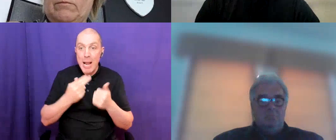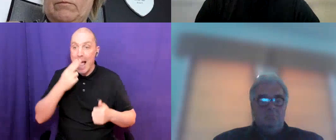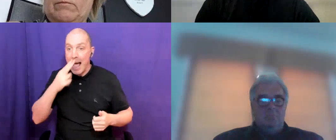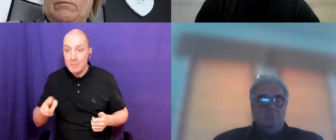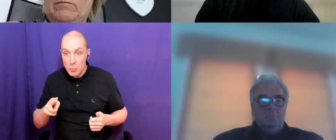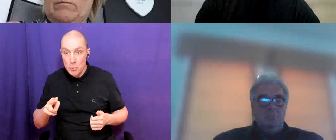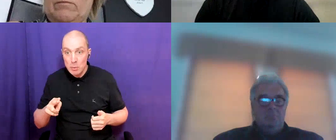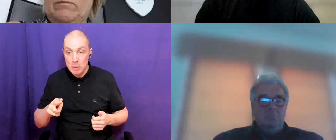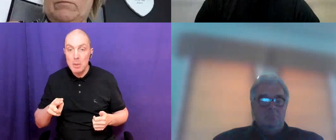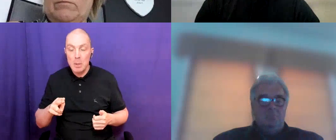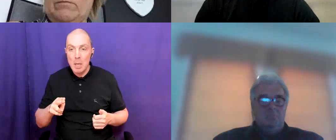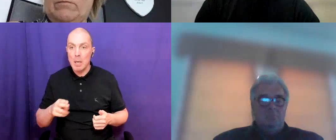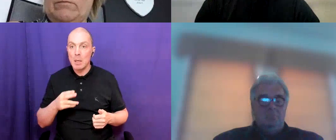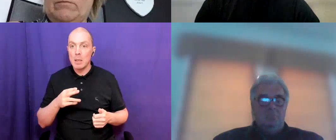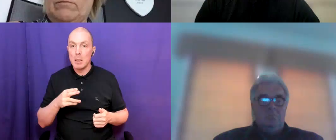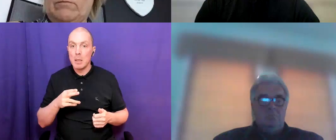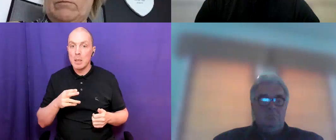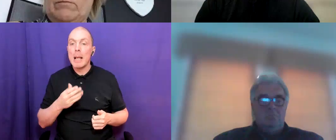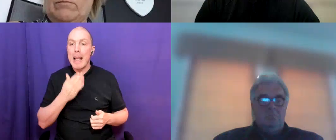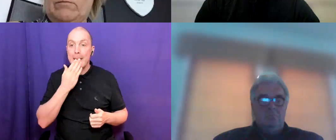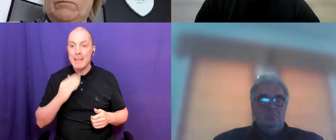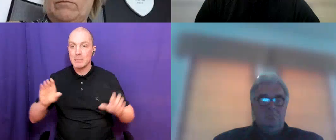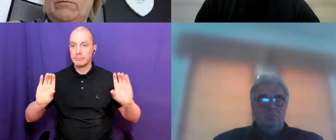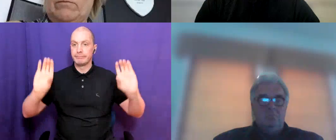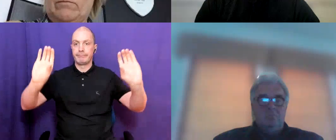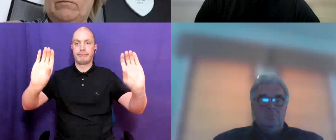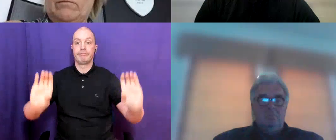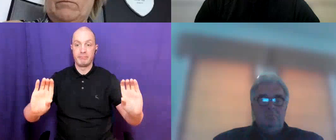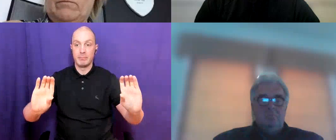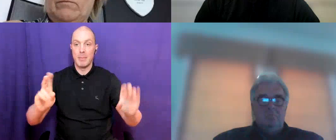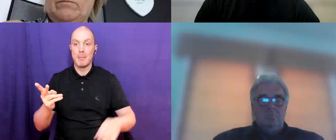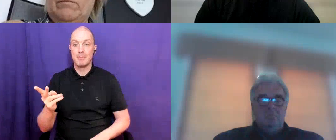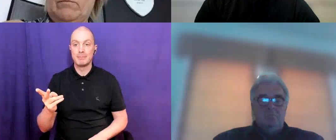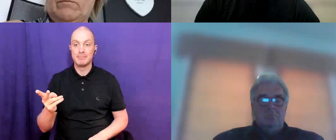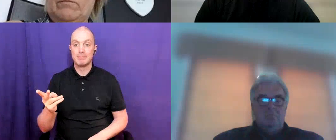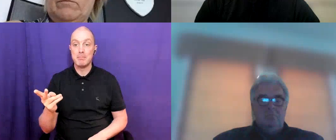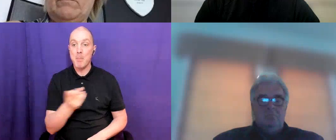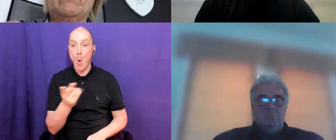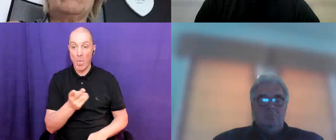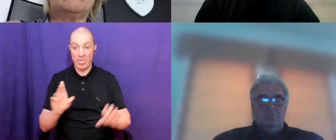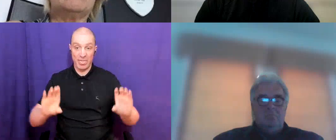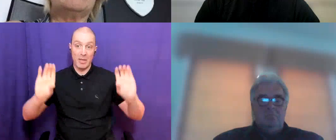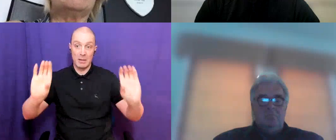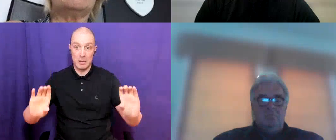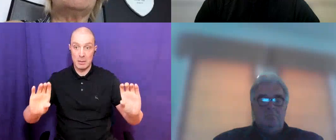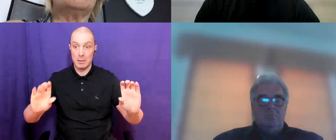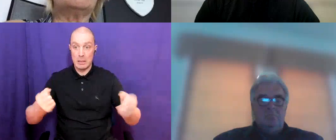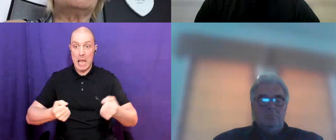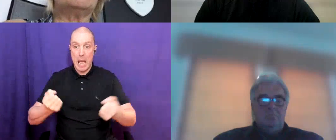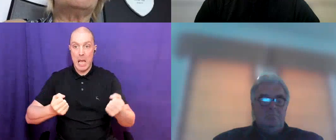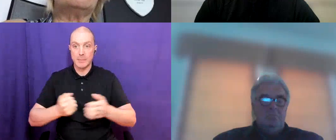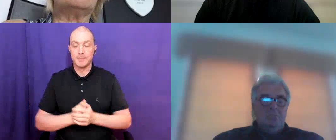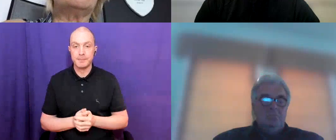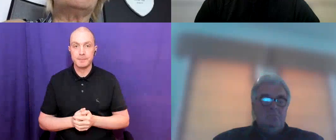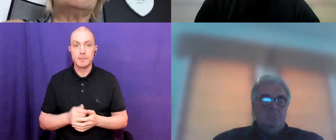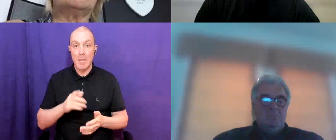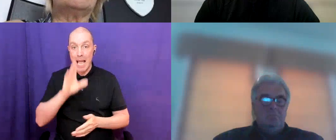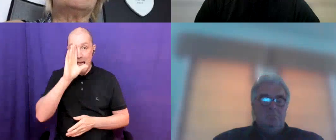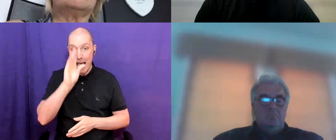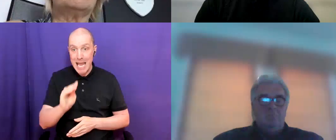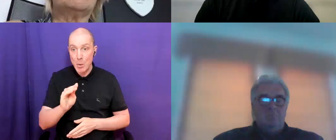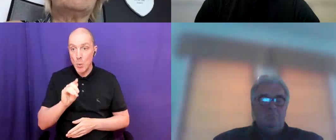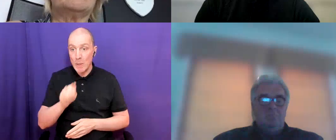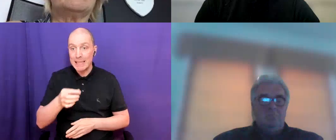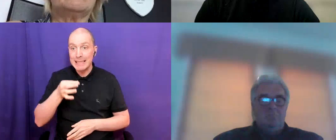them adjacent to each other on your windscreen. In relation to hospitality, you should be aware that tea, coffee and biscuits